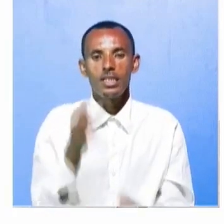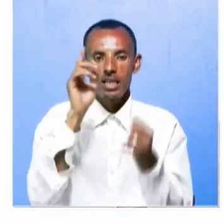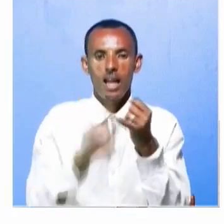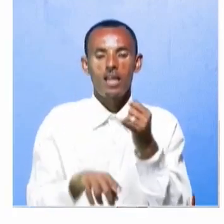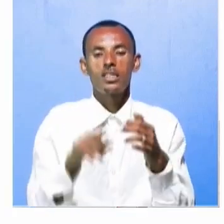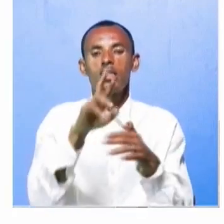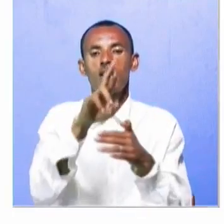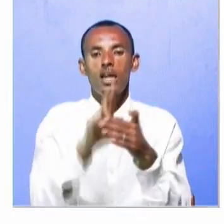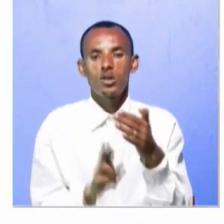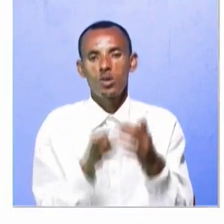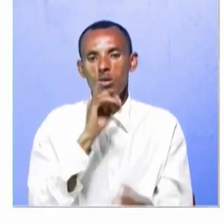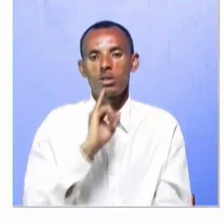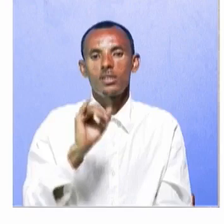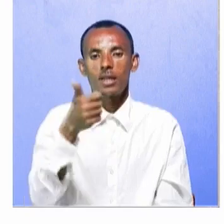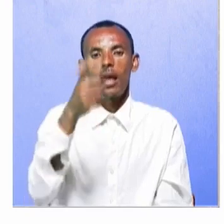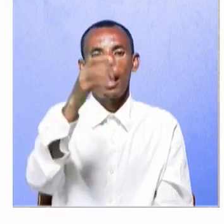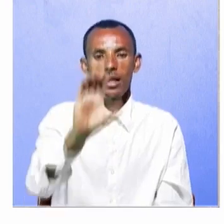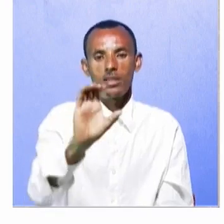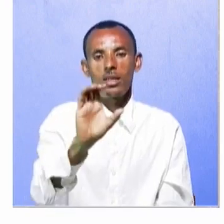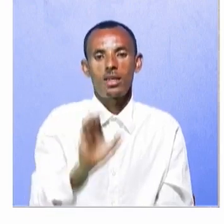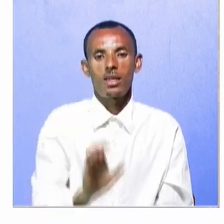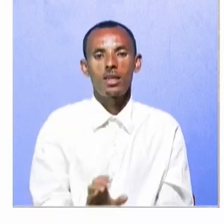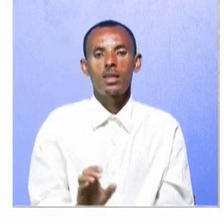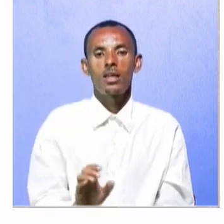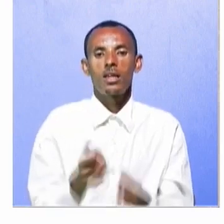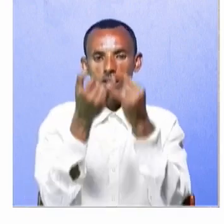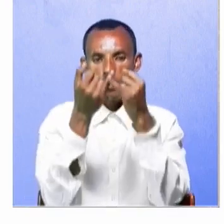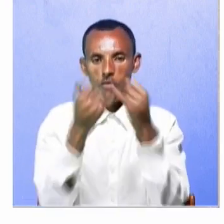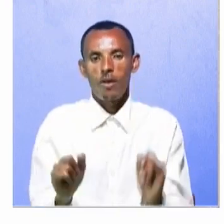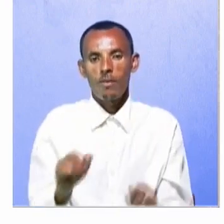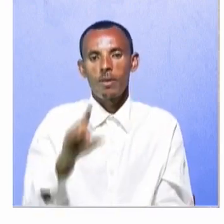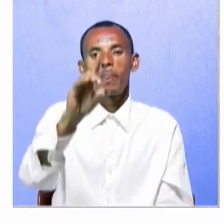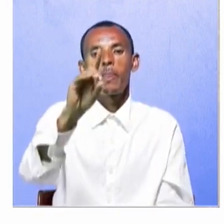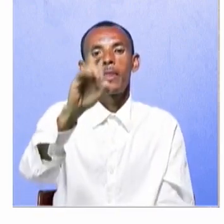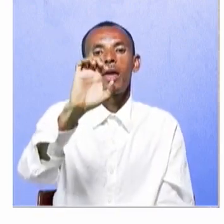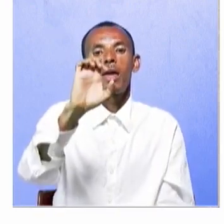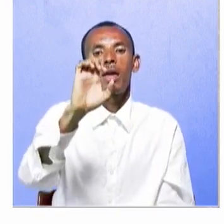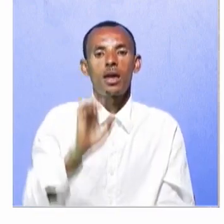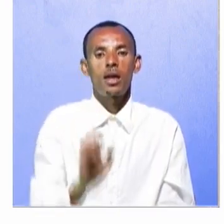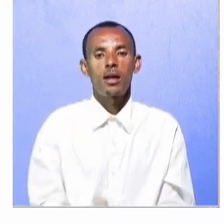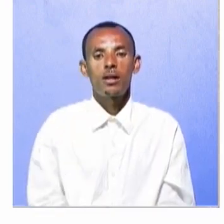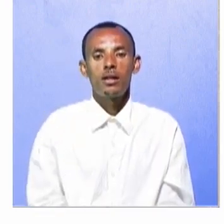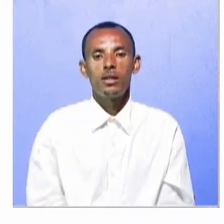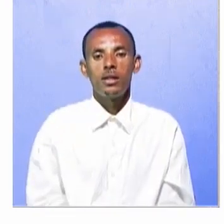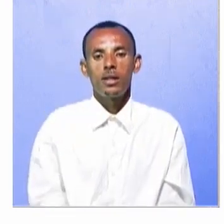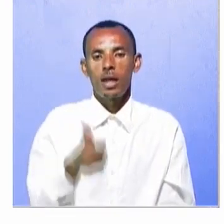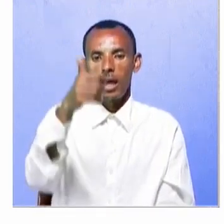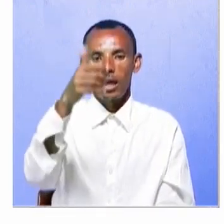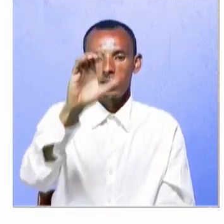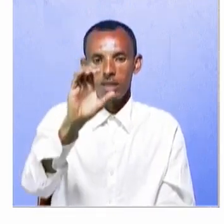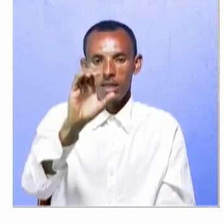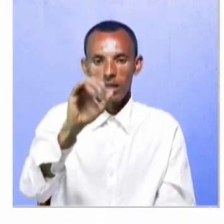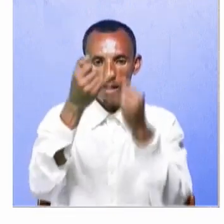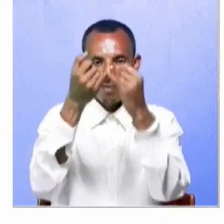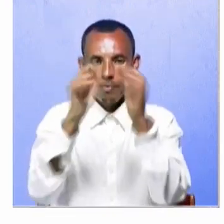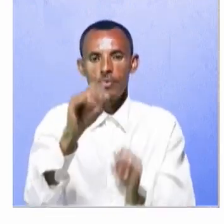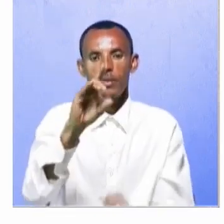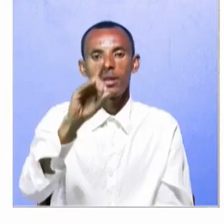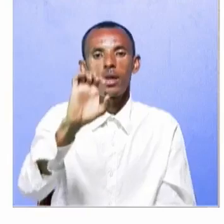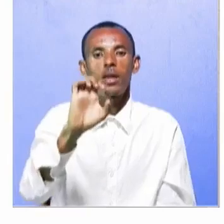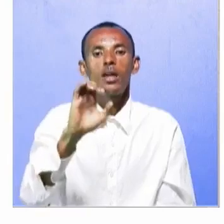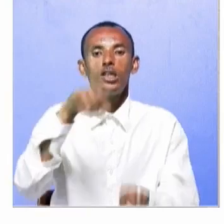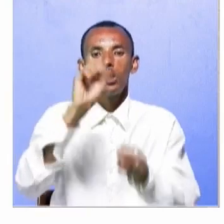ratio is AC by DE. AC by DE. Okay?